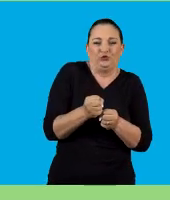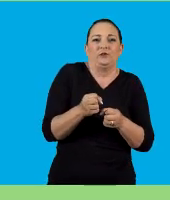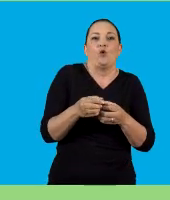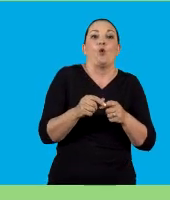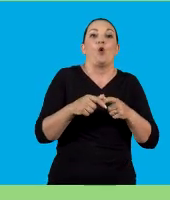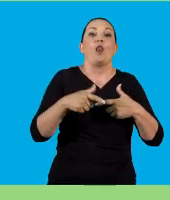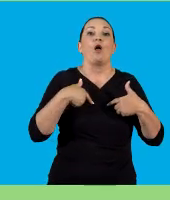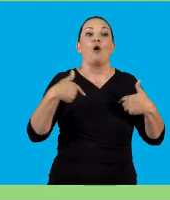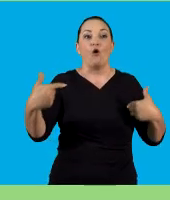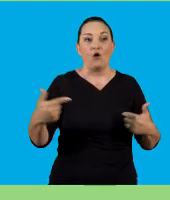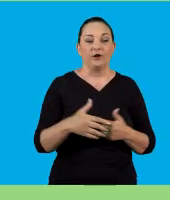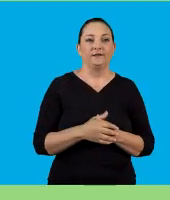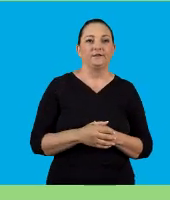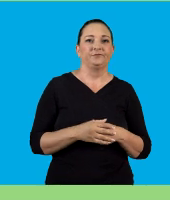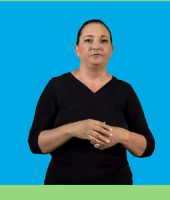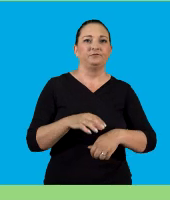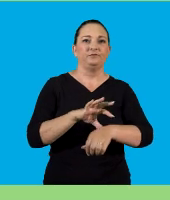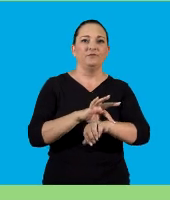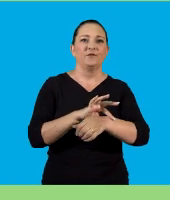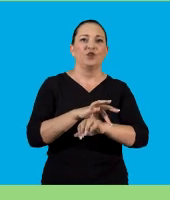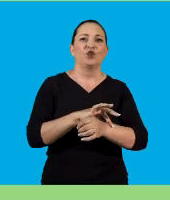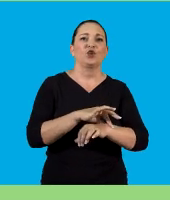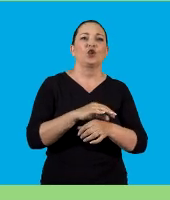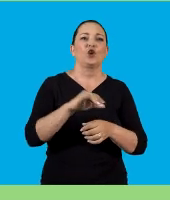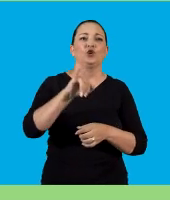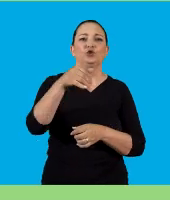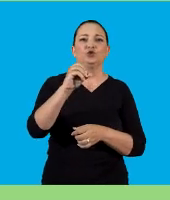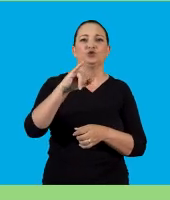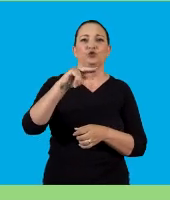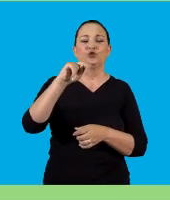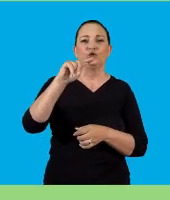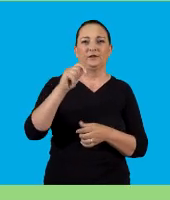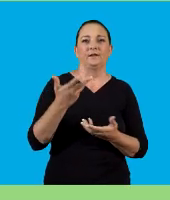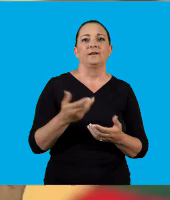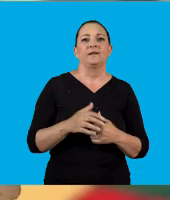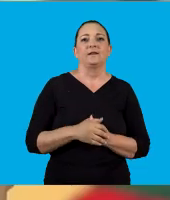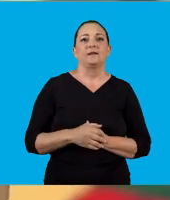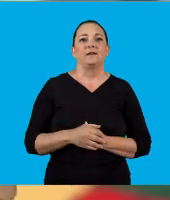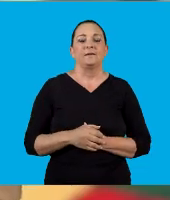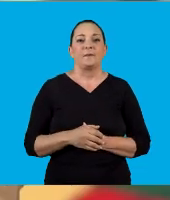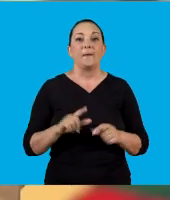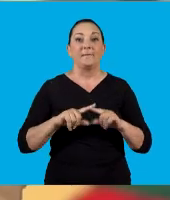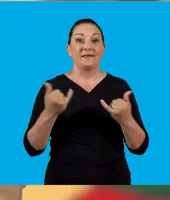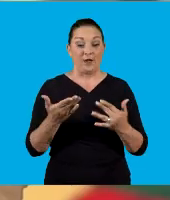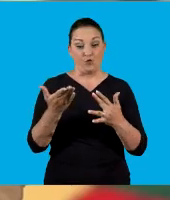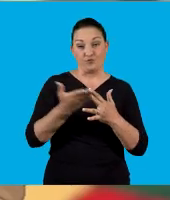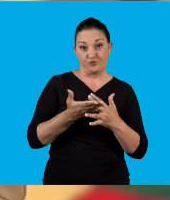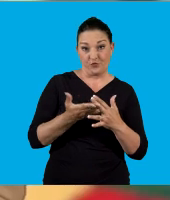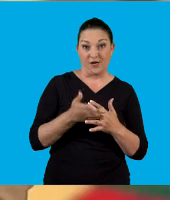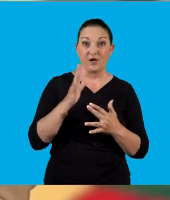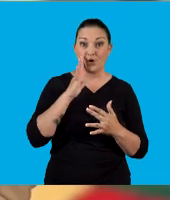what muscles are with reference to the musculoskeletal system. Let us take